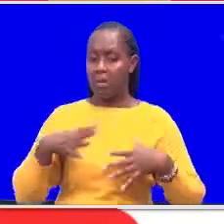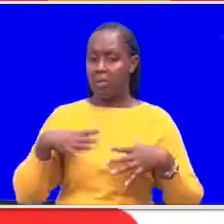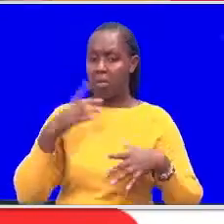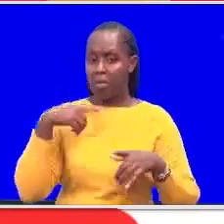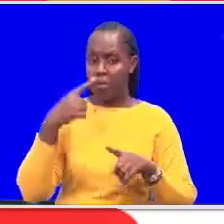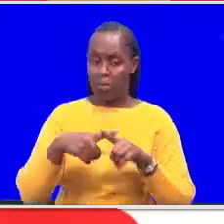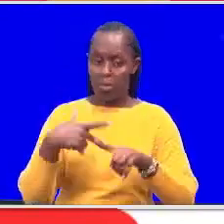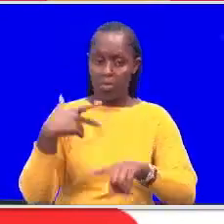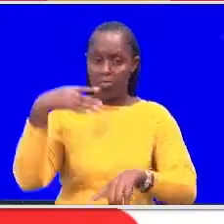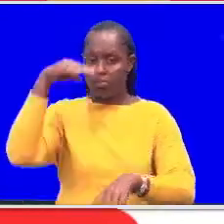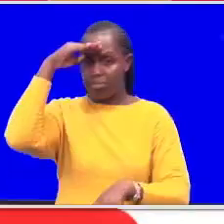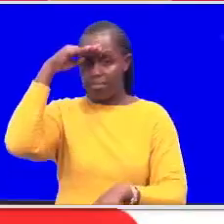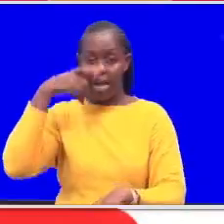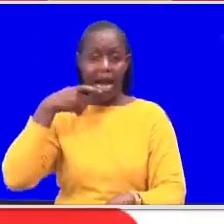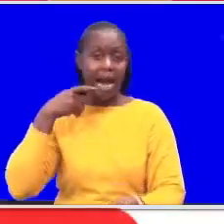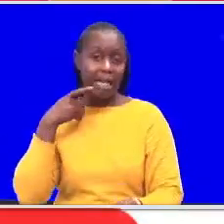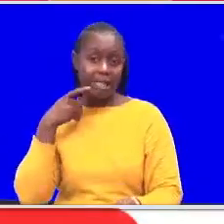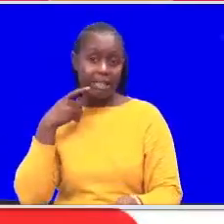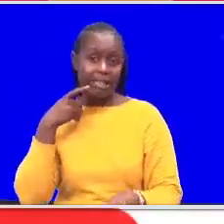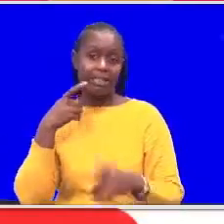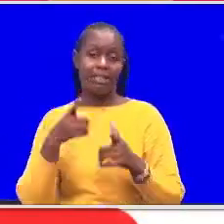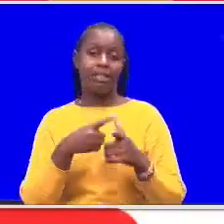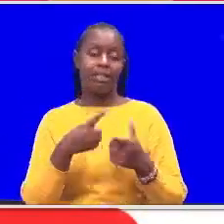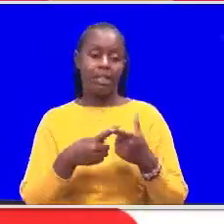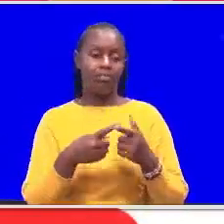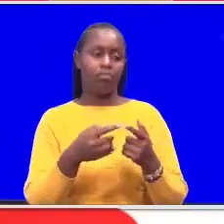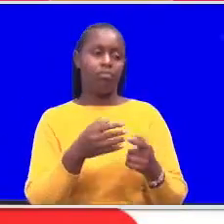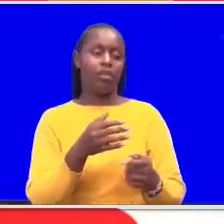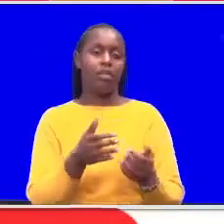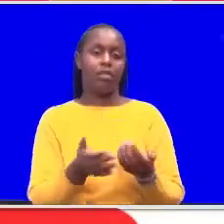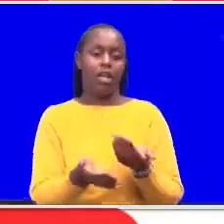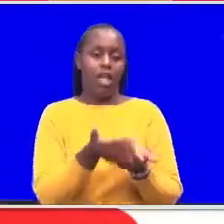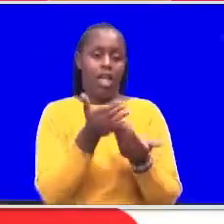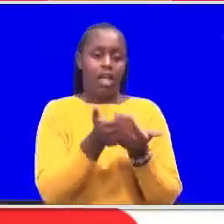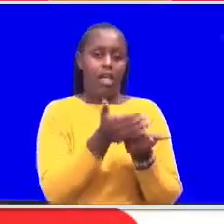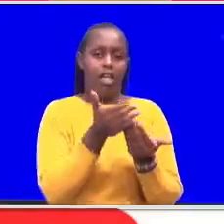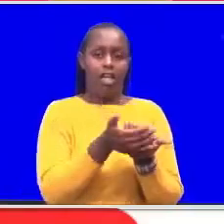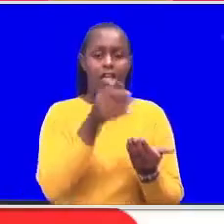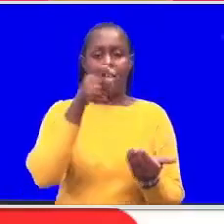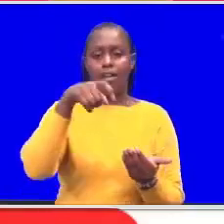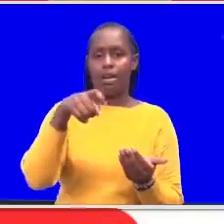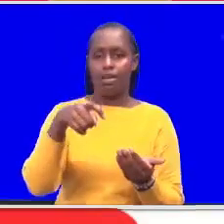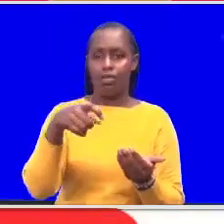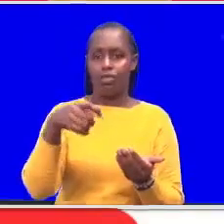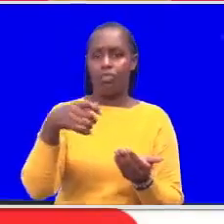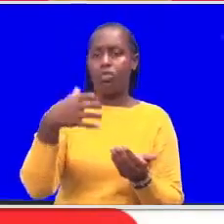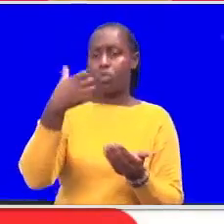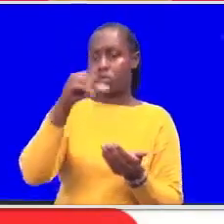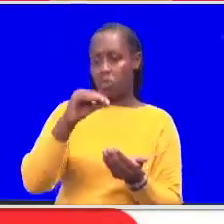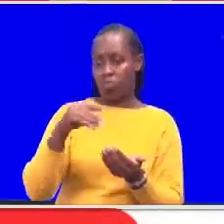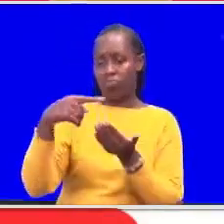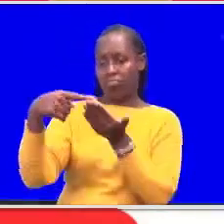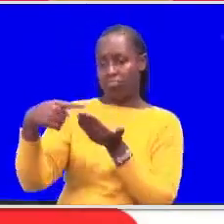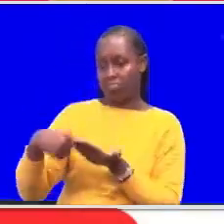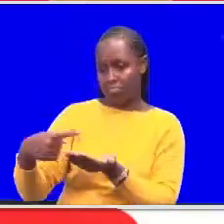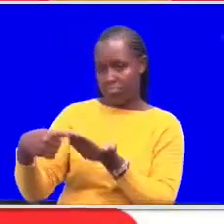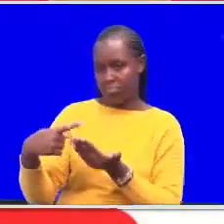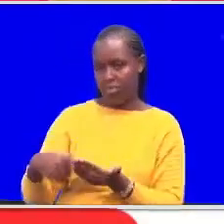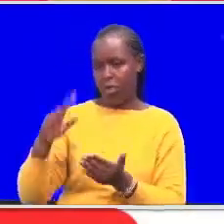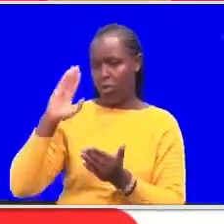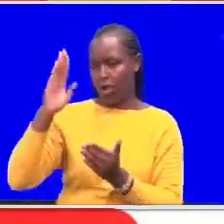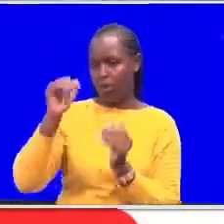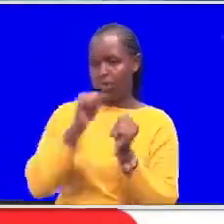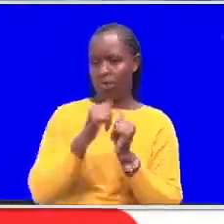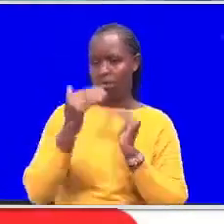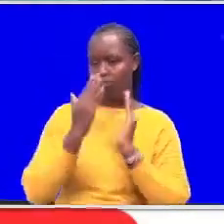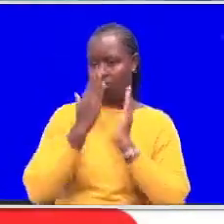need care and empathy. So Baba Askofu nitakutafuta, tuketi, tuone vile tunaweza saidiana,